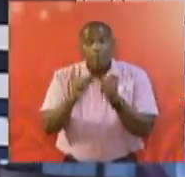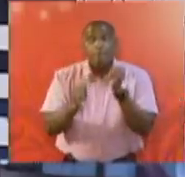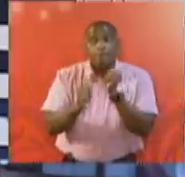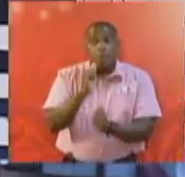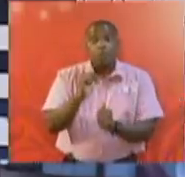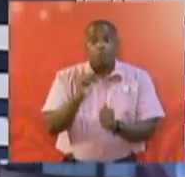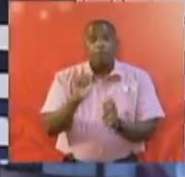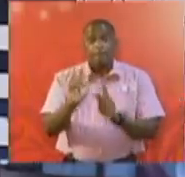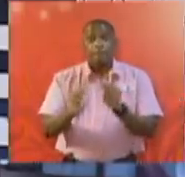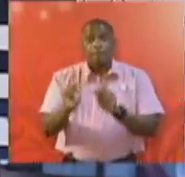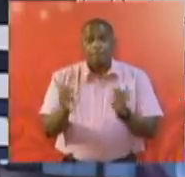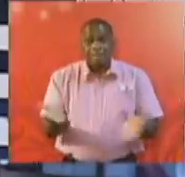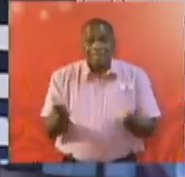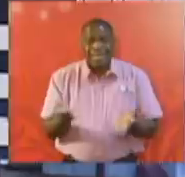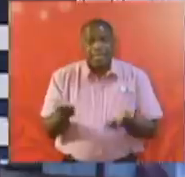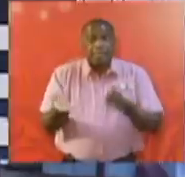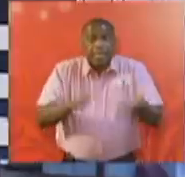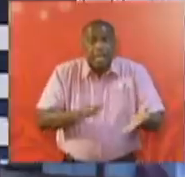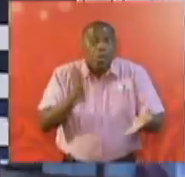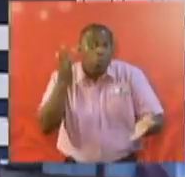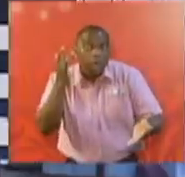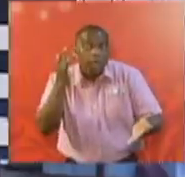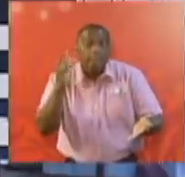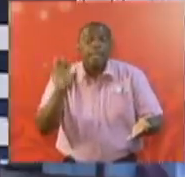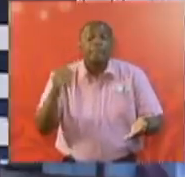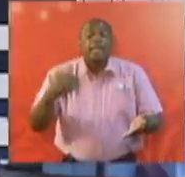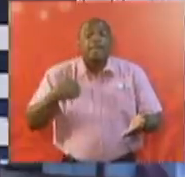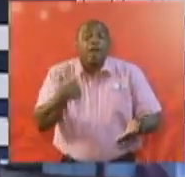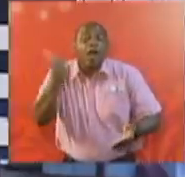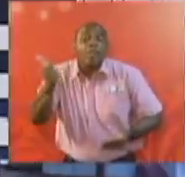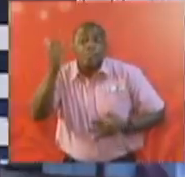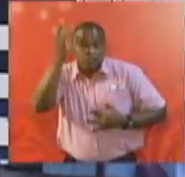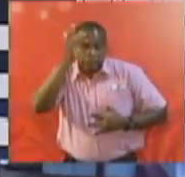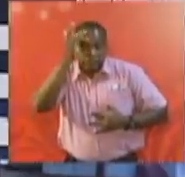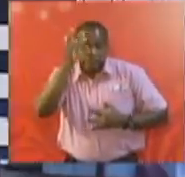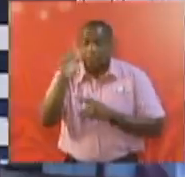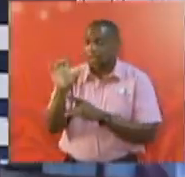are those who have multiple comorbidities and also have increasing age.